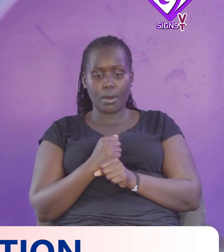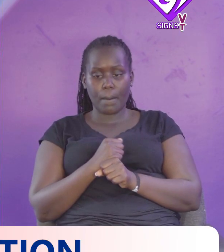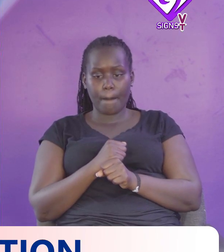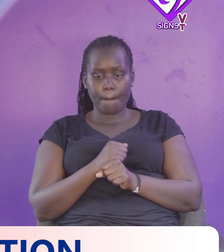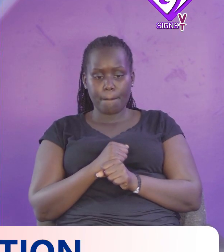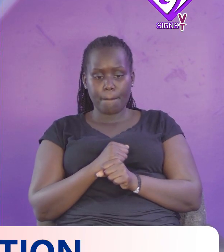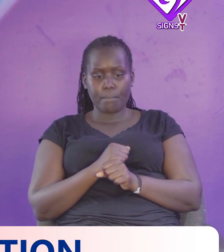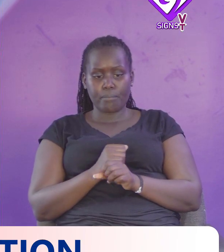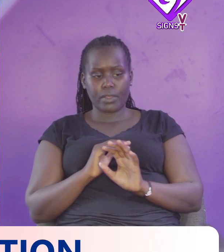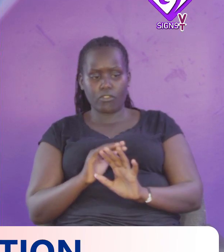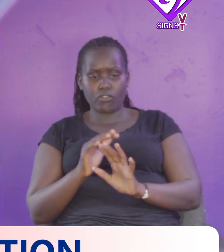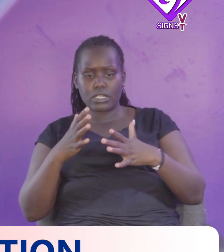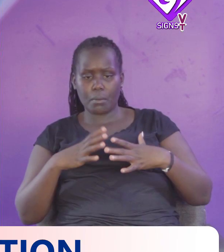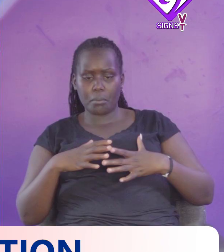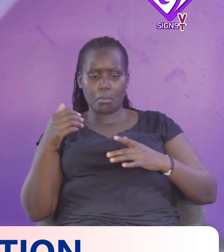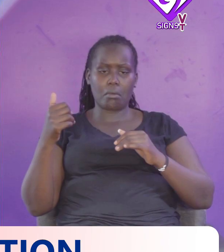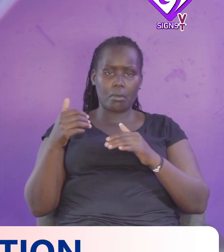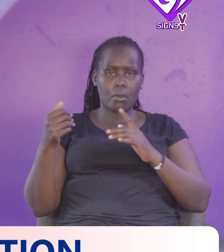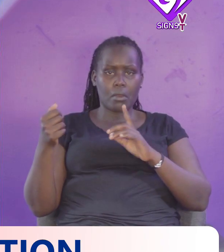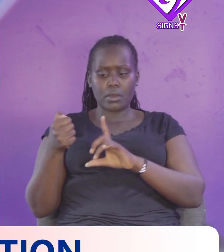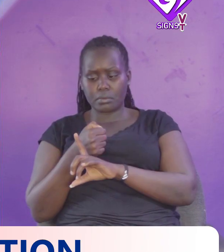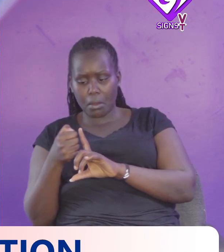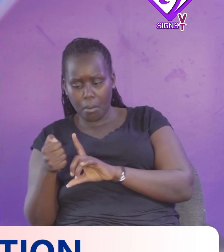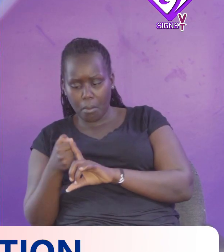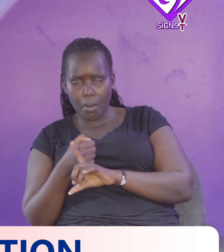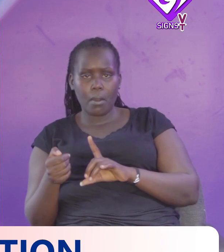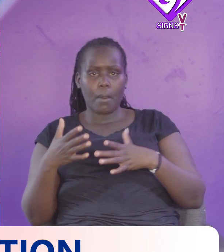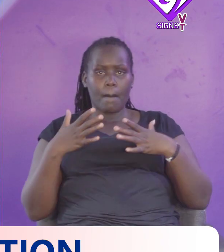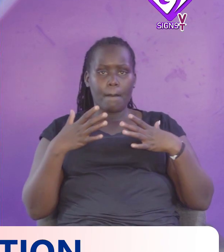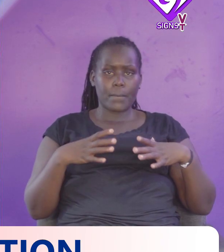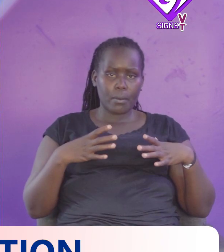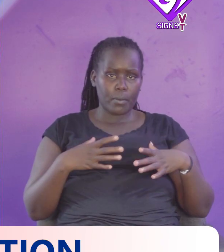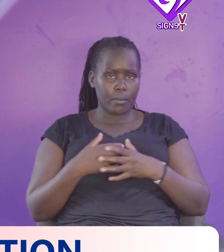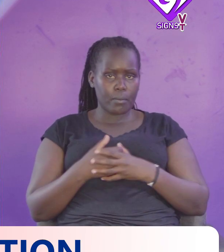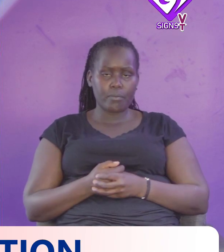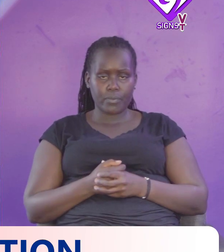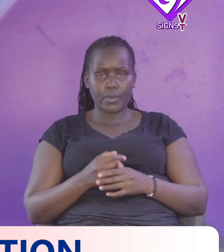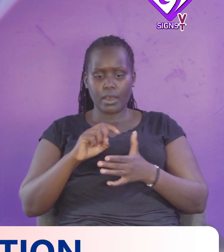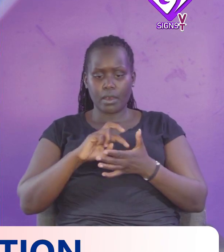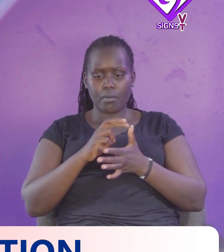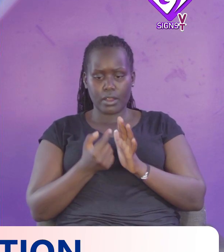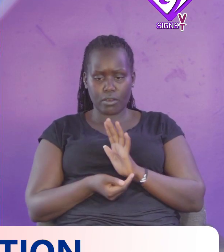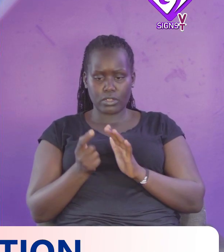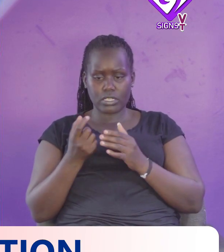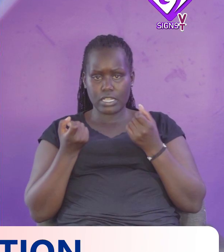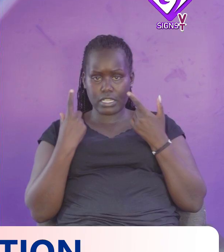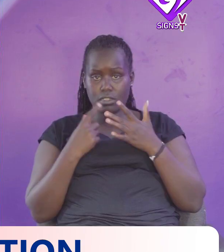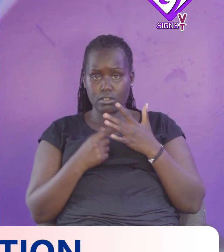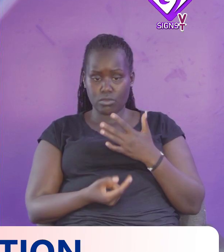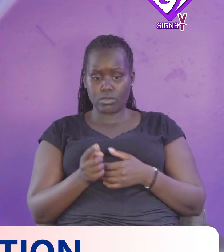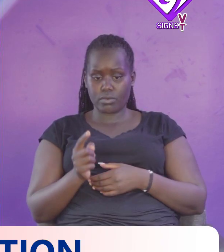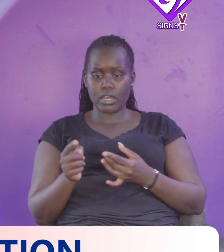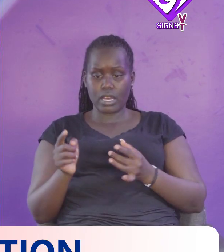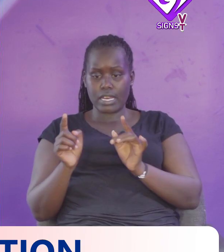Insulting people, abusing people, oppressing people. Okay. One thing that they don't understand is that they are also just